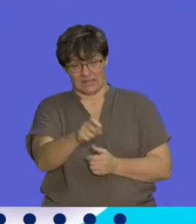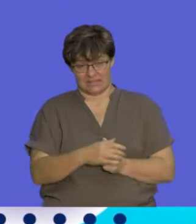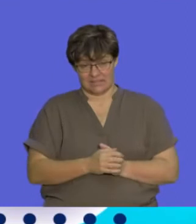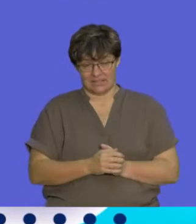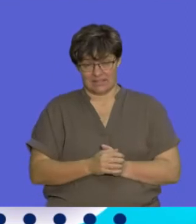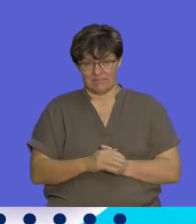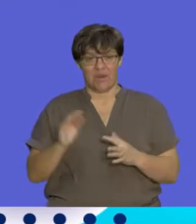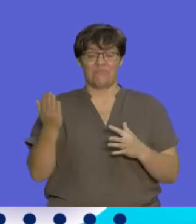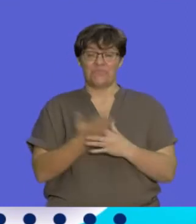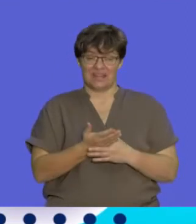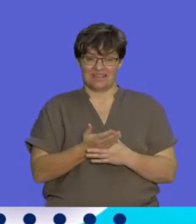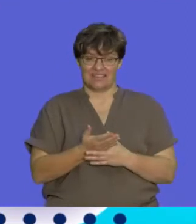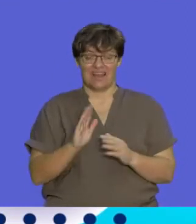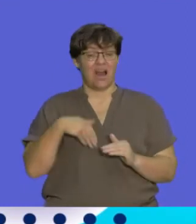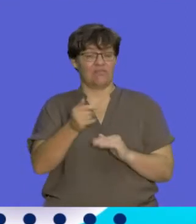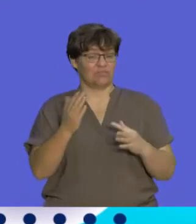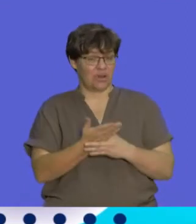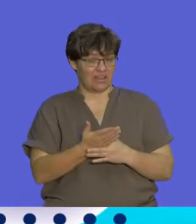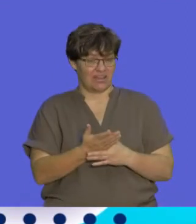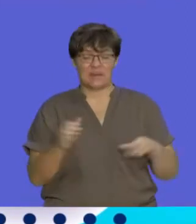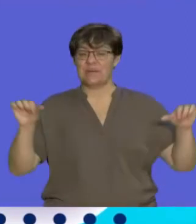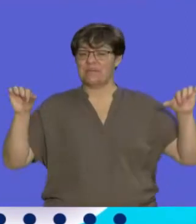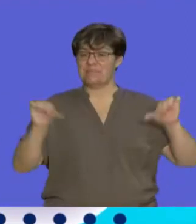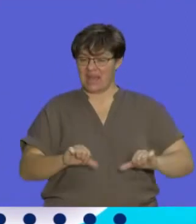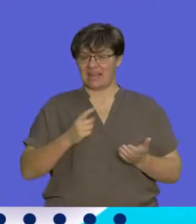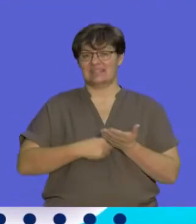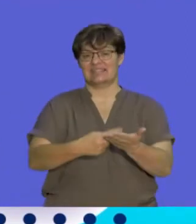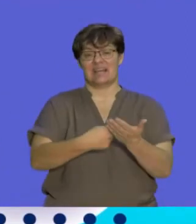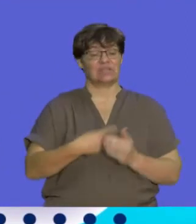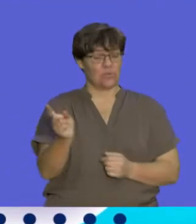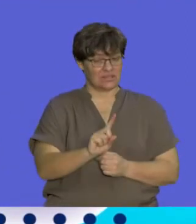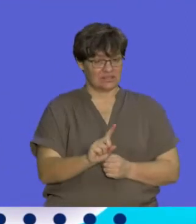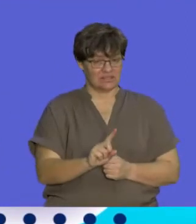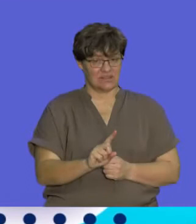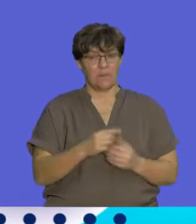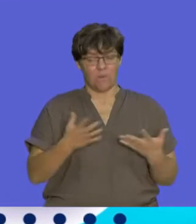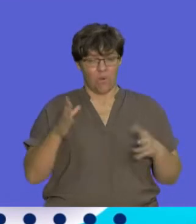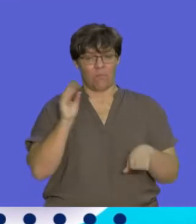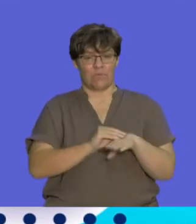quick break. After the break, we'll be back to discuss some particular problems.